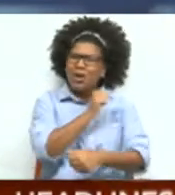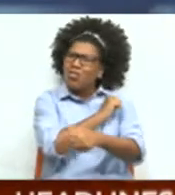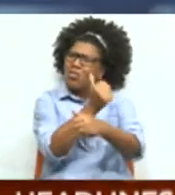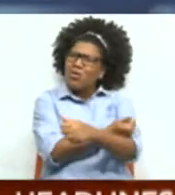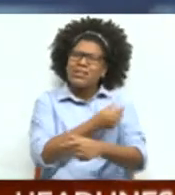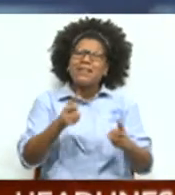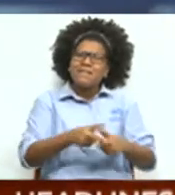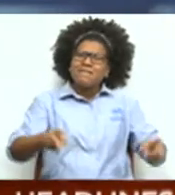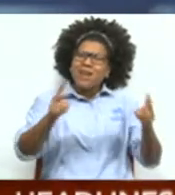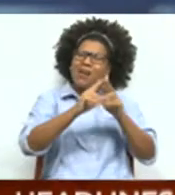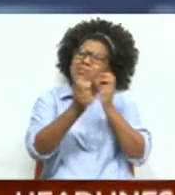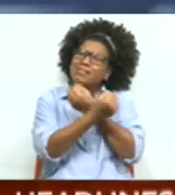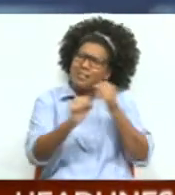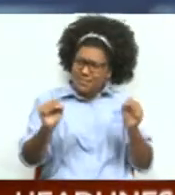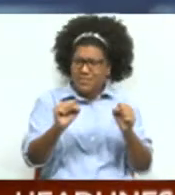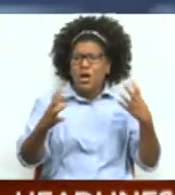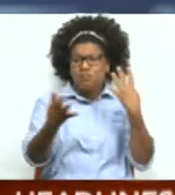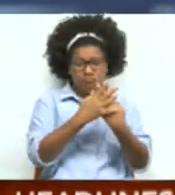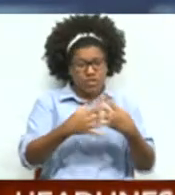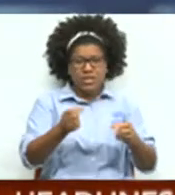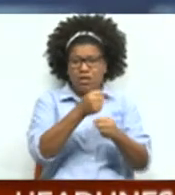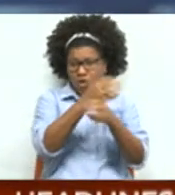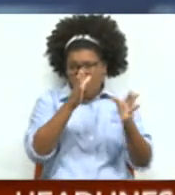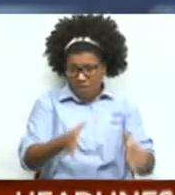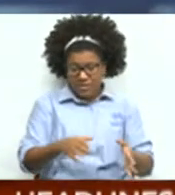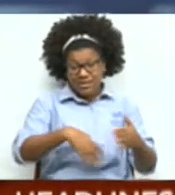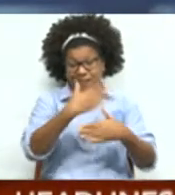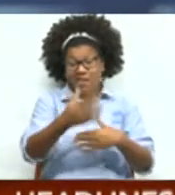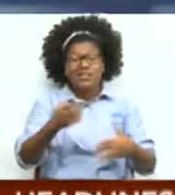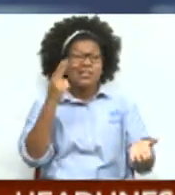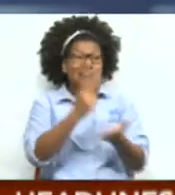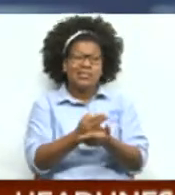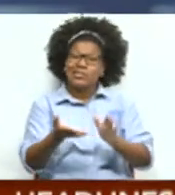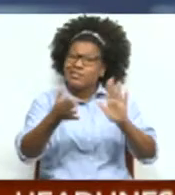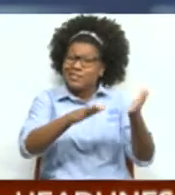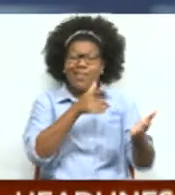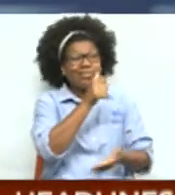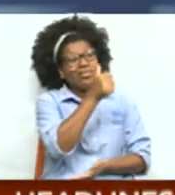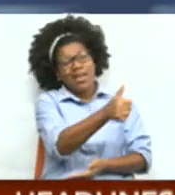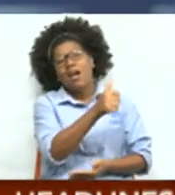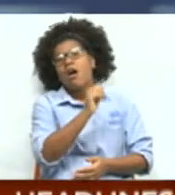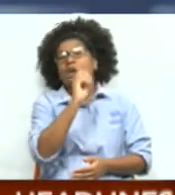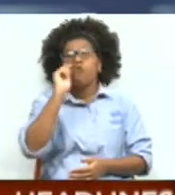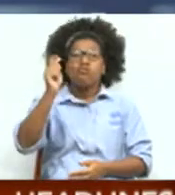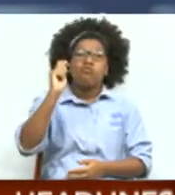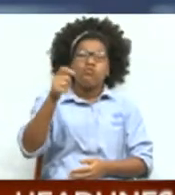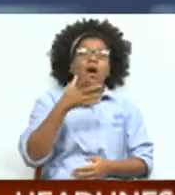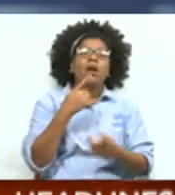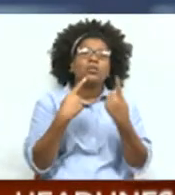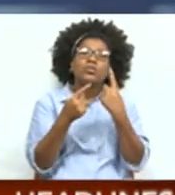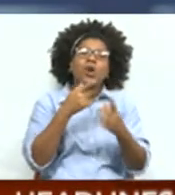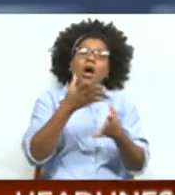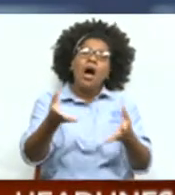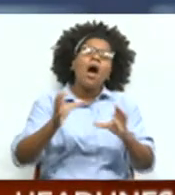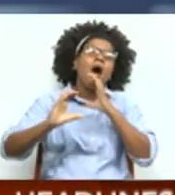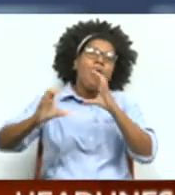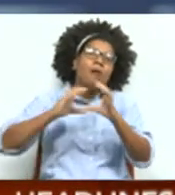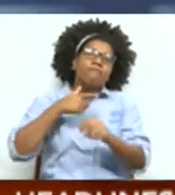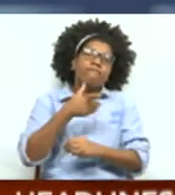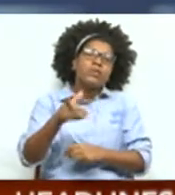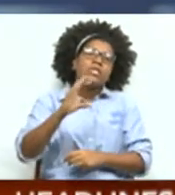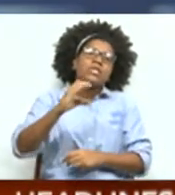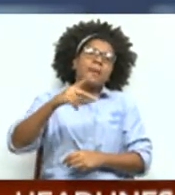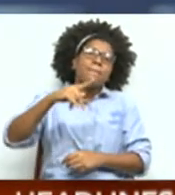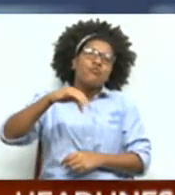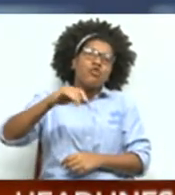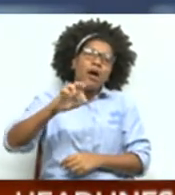after prison officer Kendall Smith was shot dead in Arima. Speaking at the annual conference of delegates at Cipriani Labor College on Saturday,